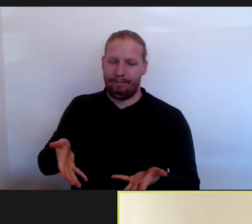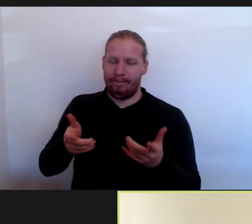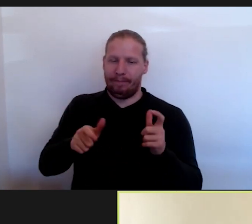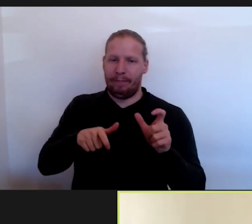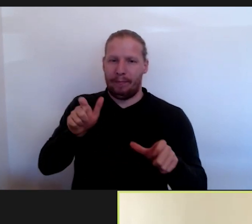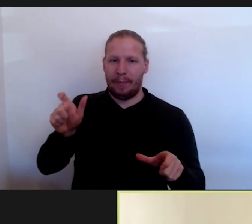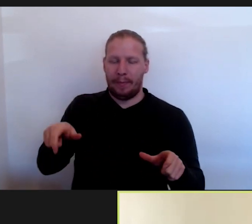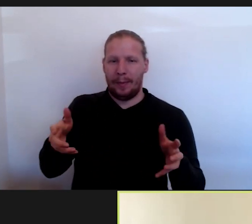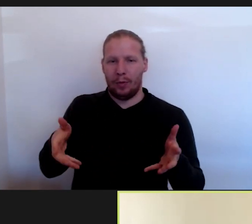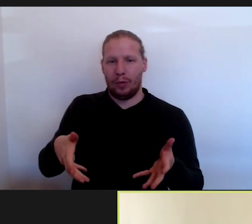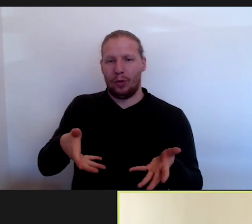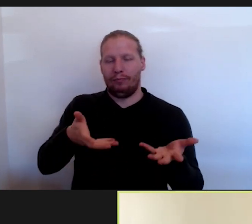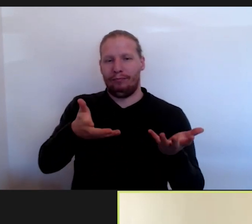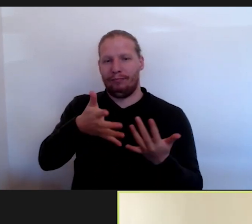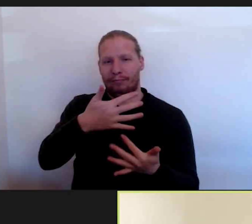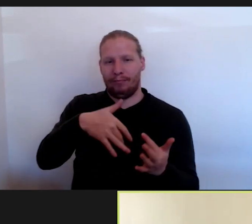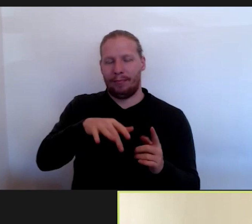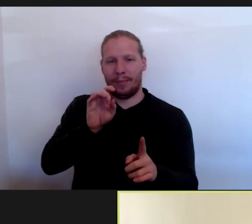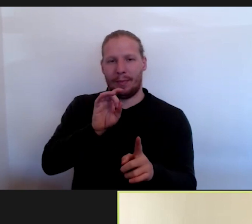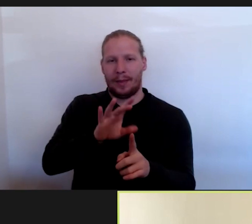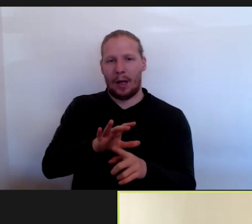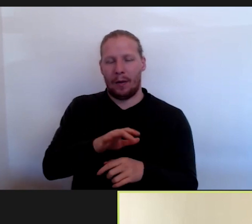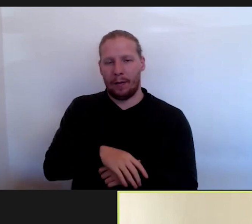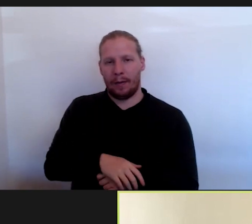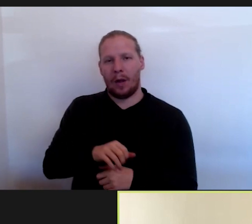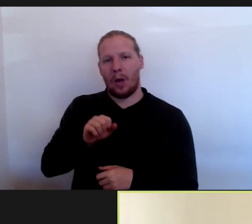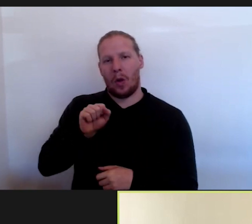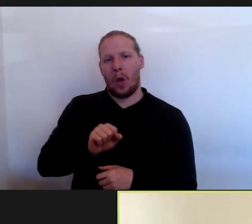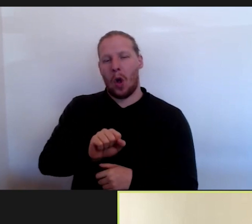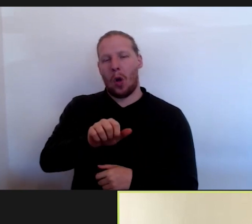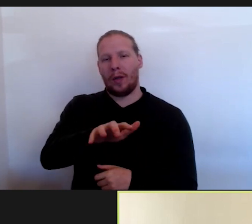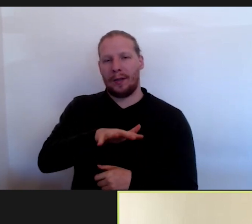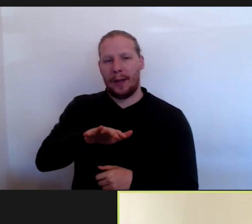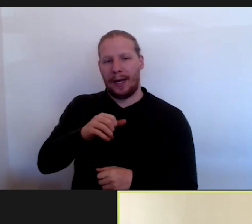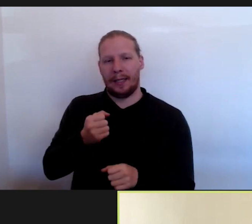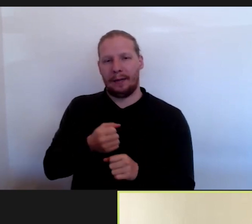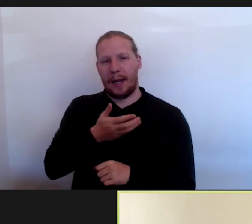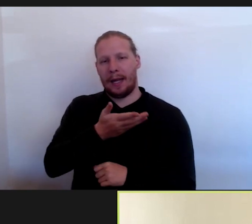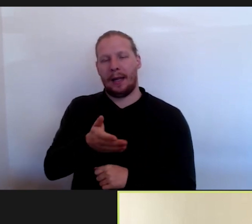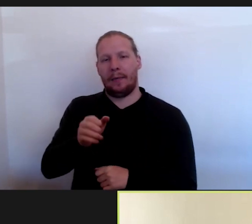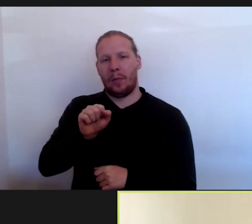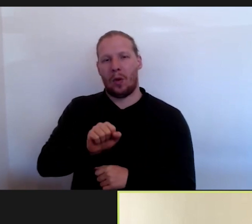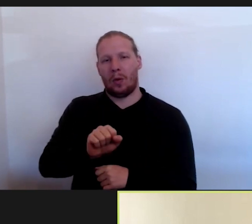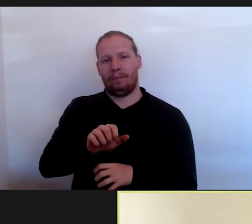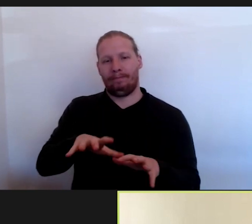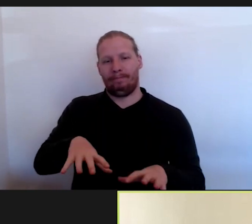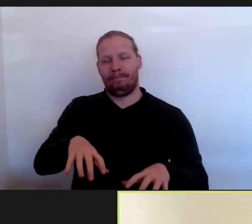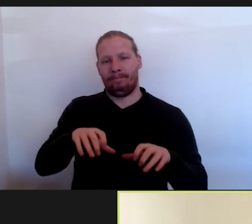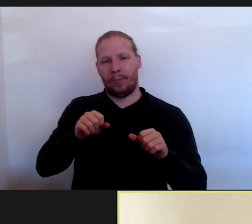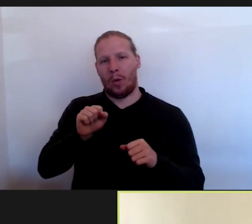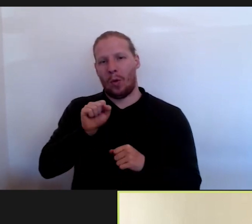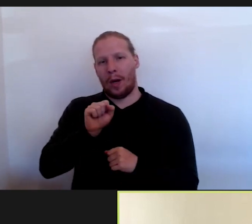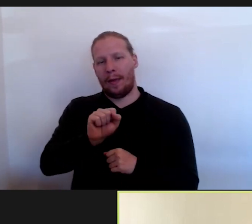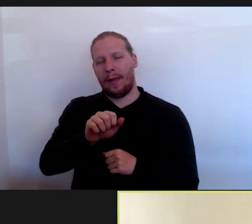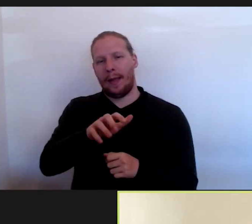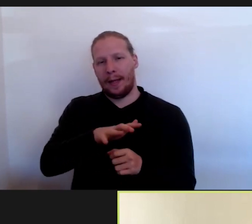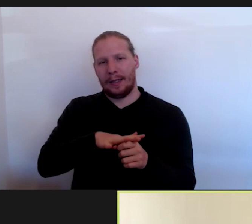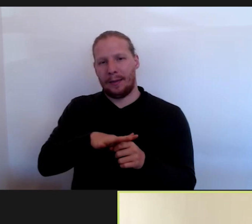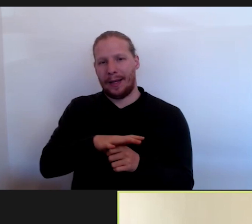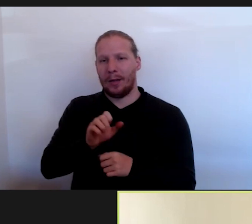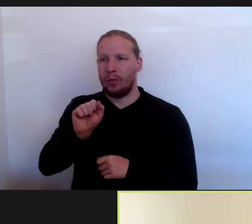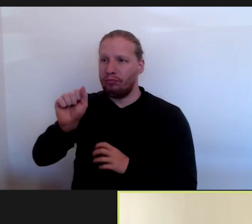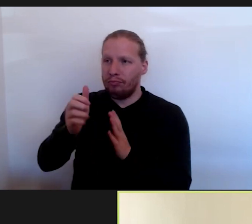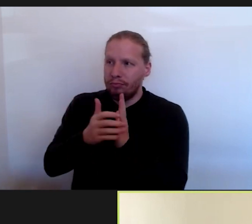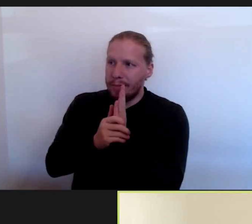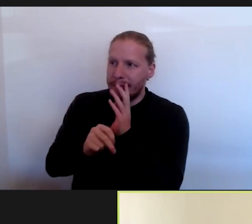be, rightfully so. This is their space. Make them own their space. You have a lot of toolbox, you have a lot of skills. Use it